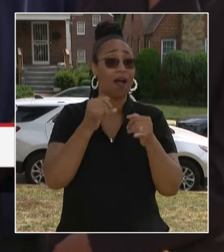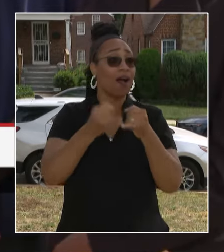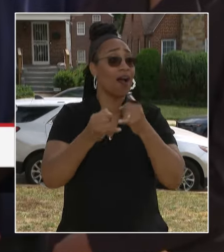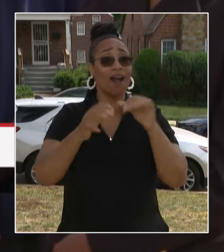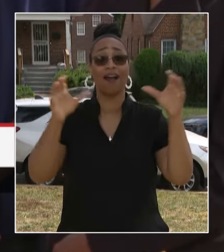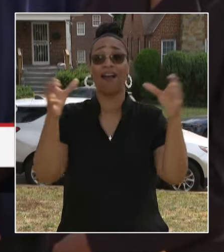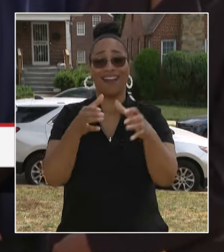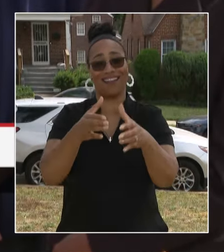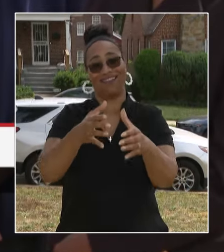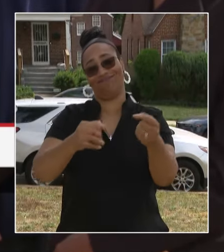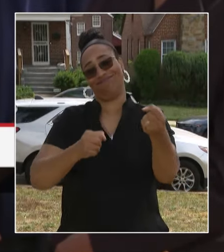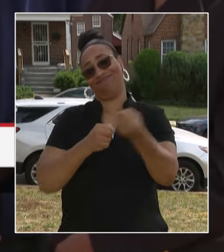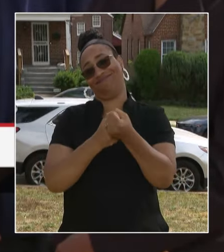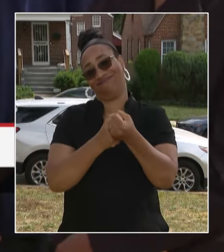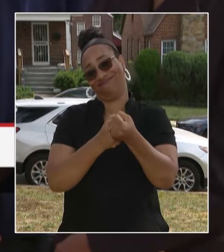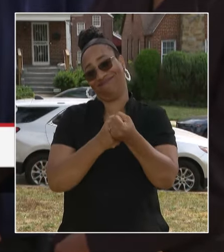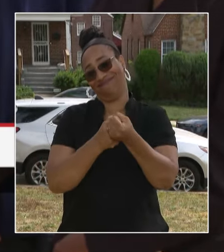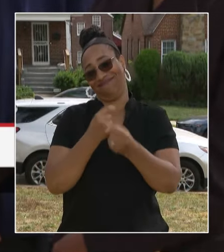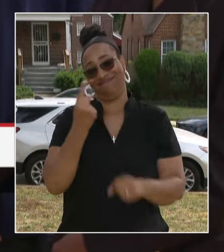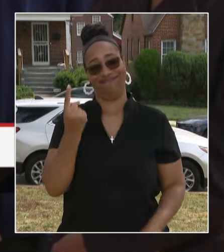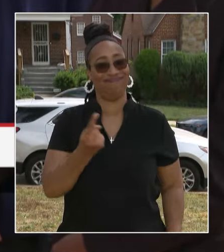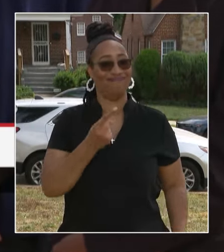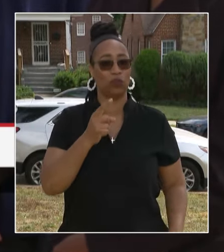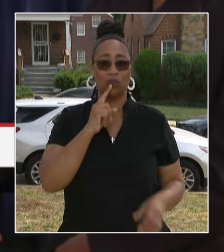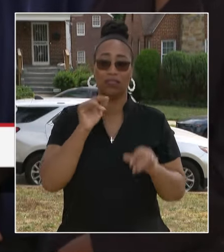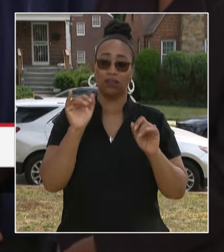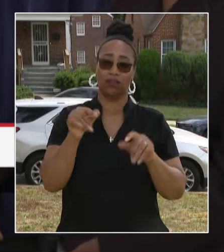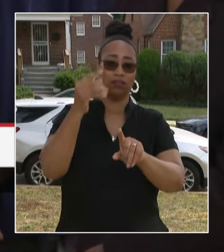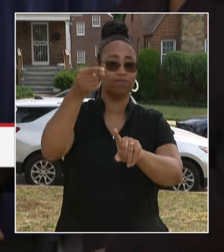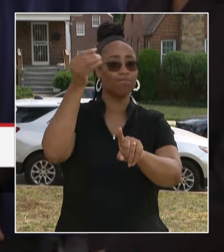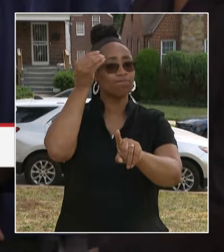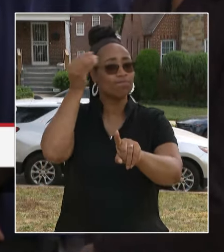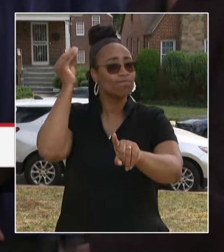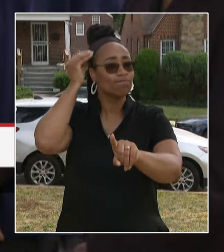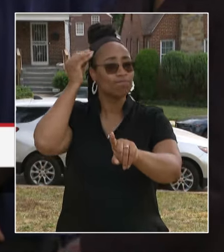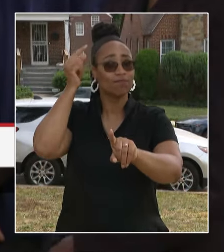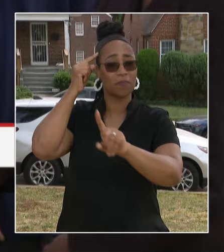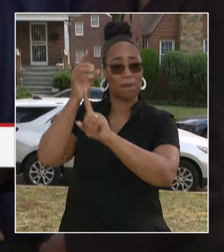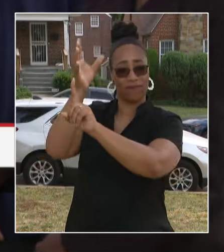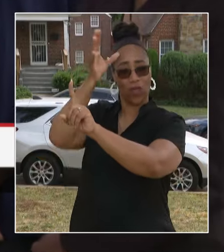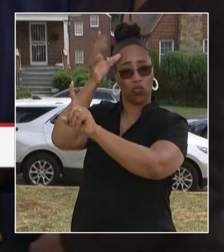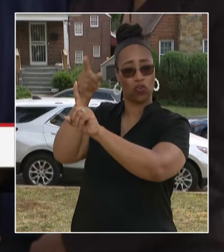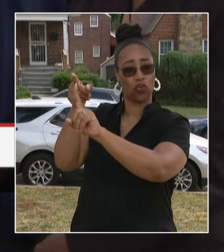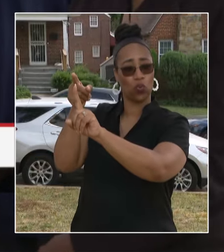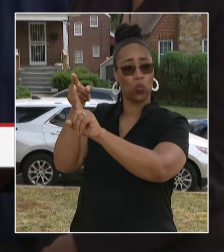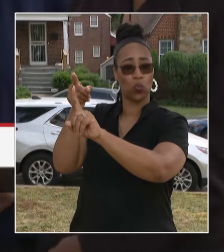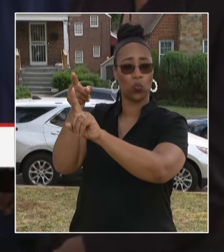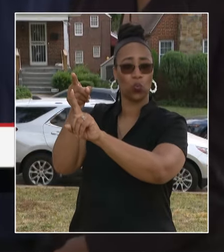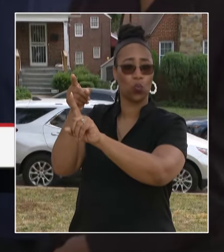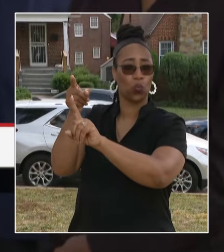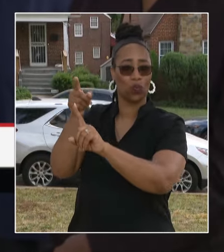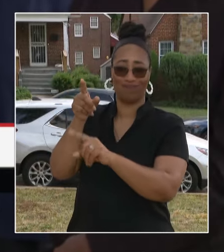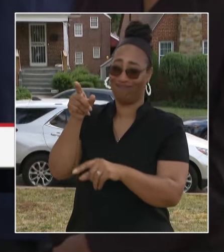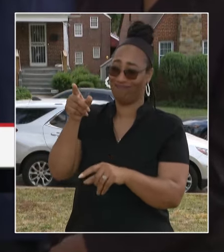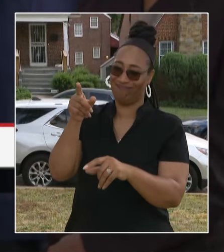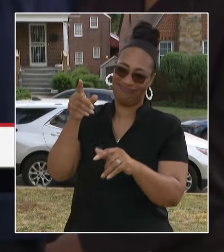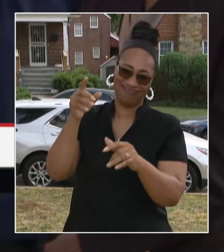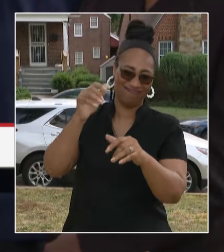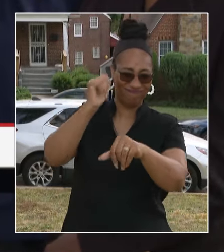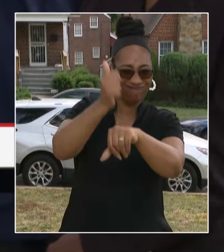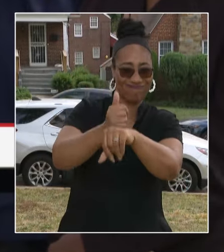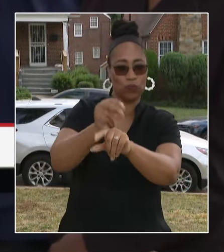One of the things that was very important to my father was the University of the District of Columbia. And as I said, I'm my parents' child. They